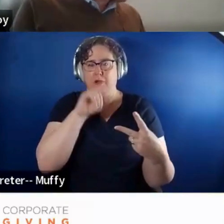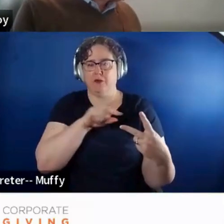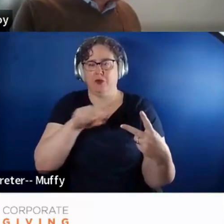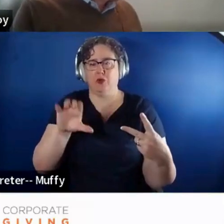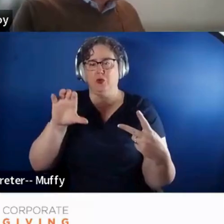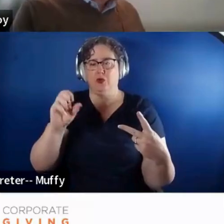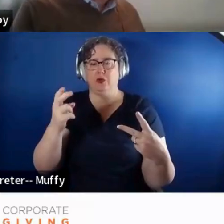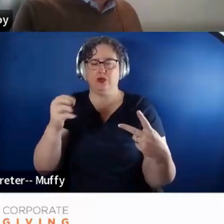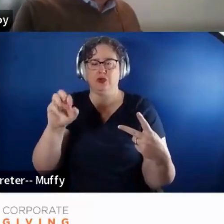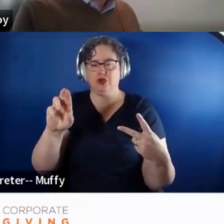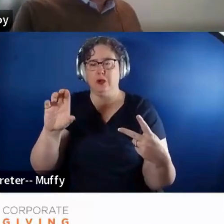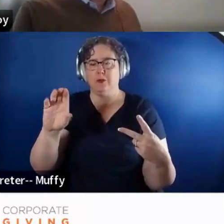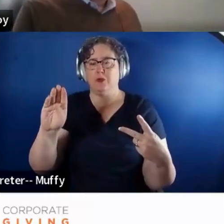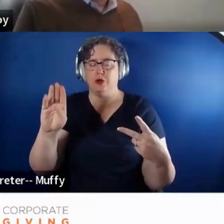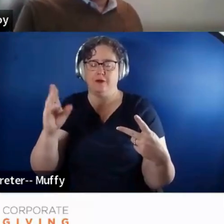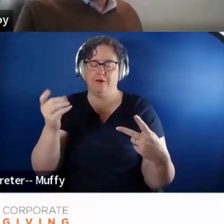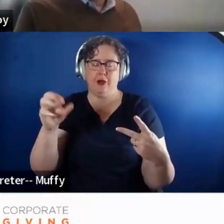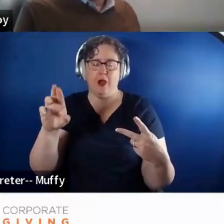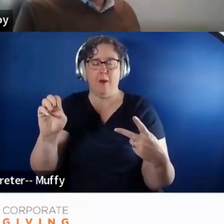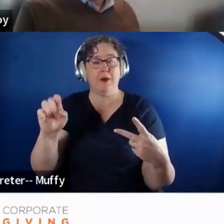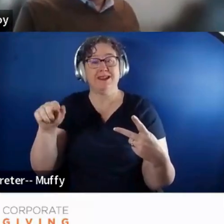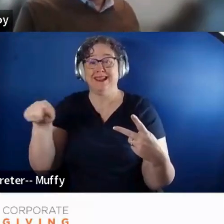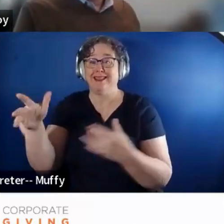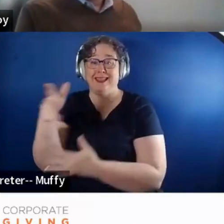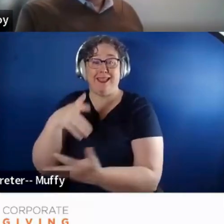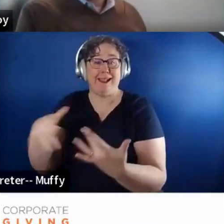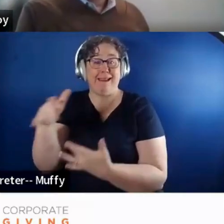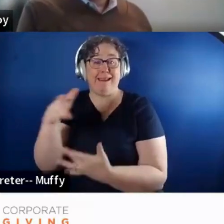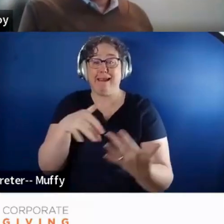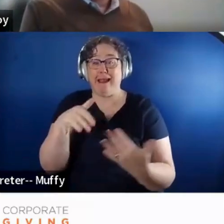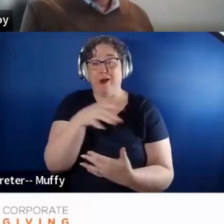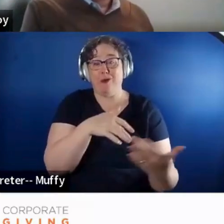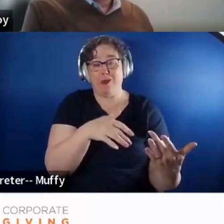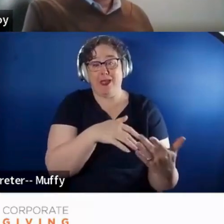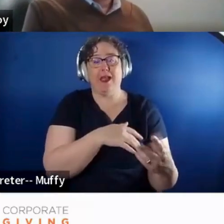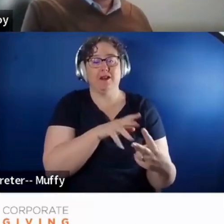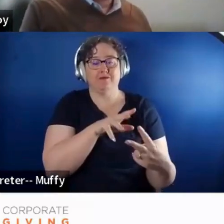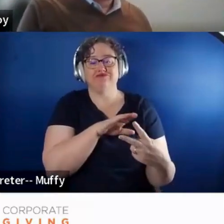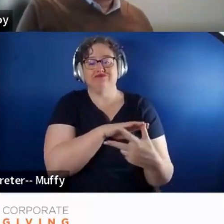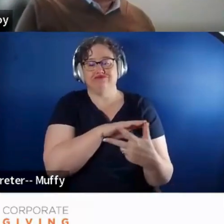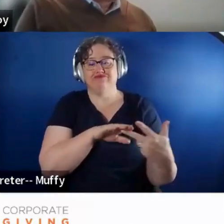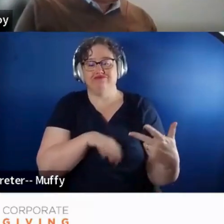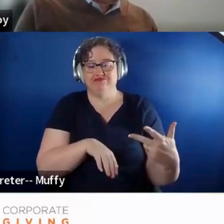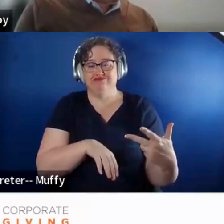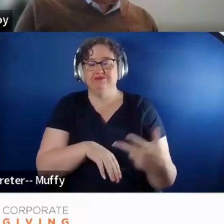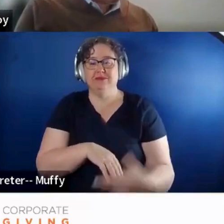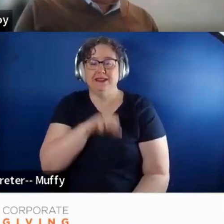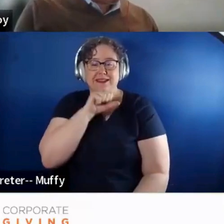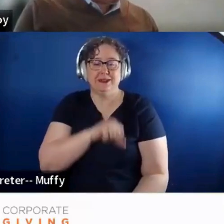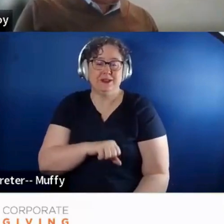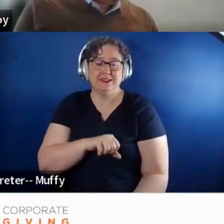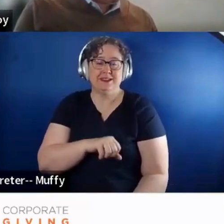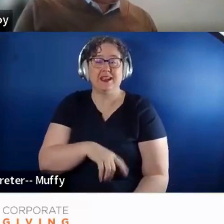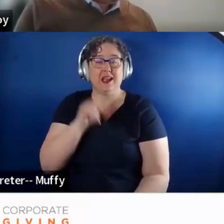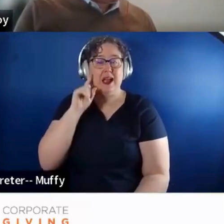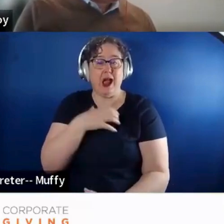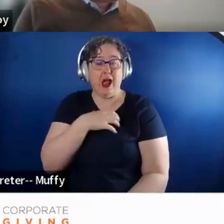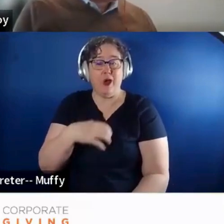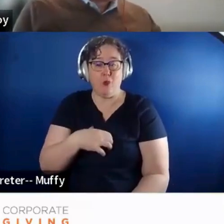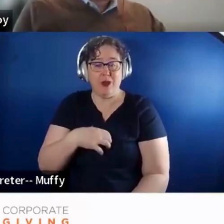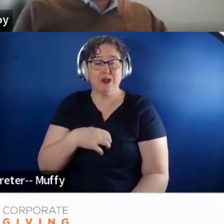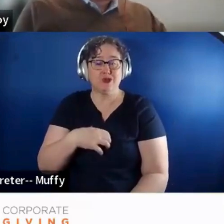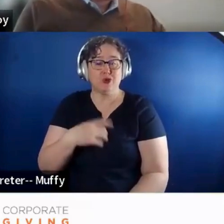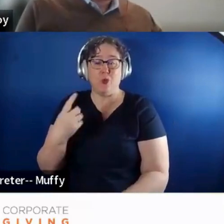they hang out there. So those are places, Sarah, you say, I wish you could go to one place where they all are. Two